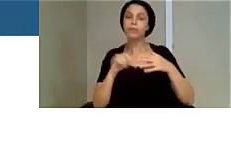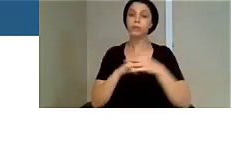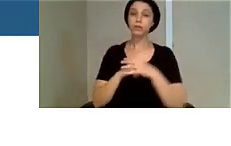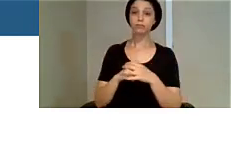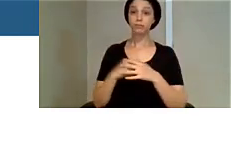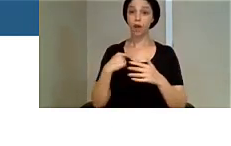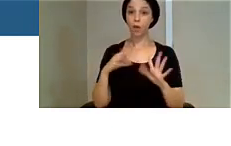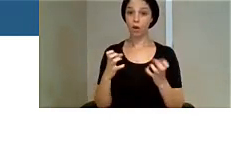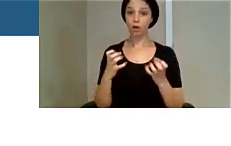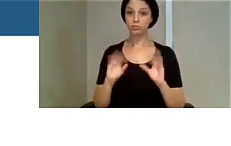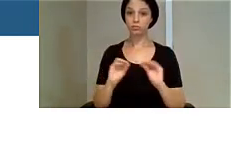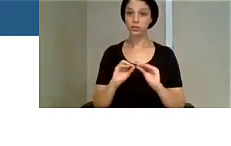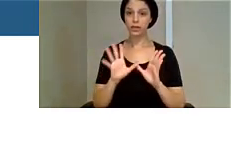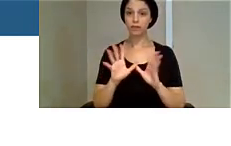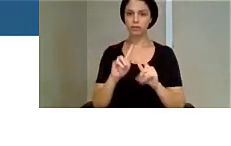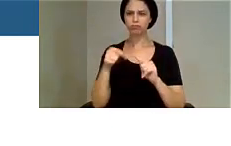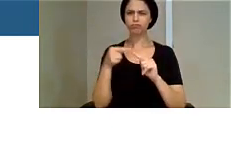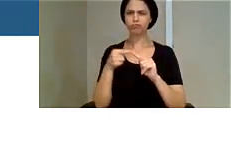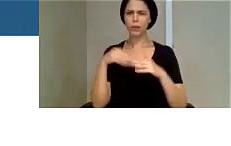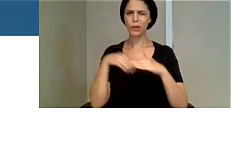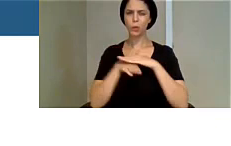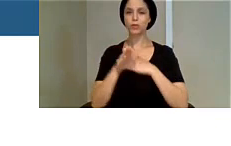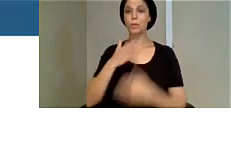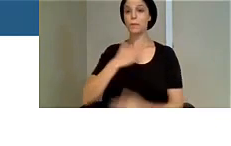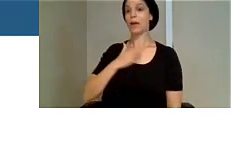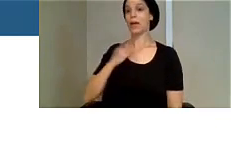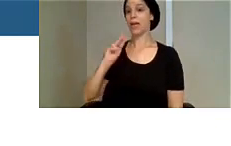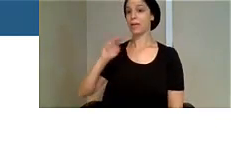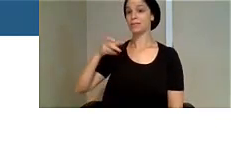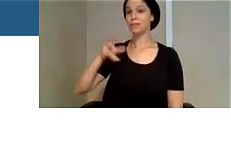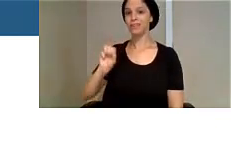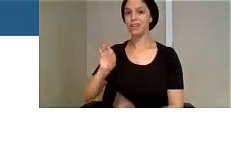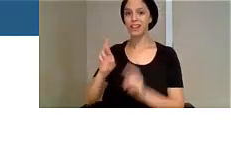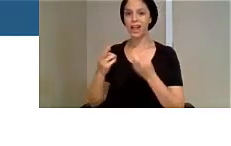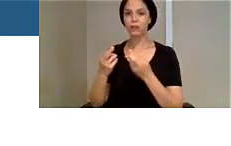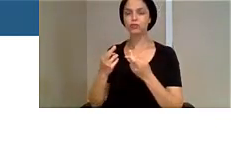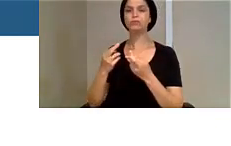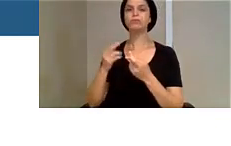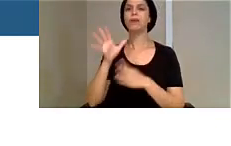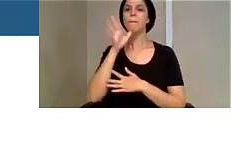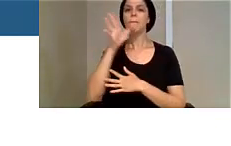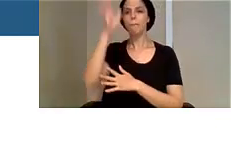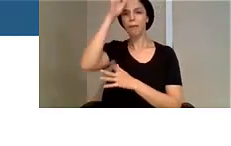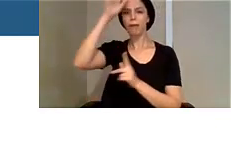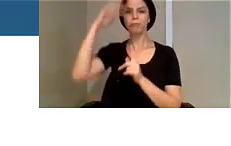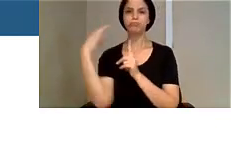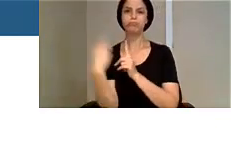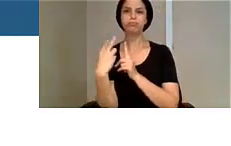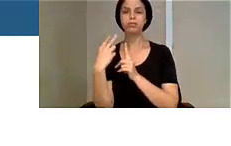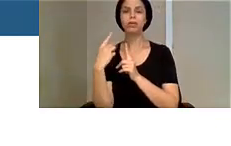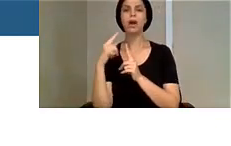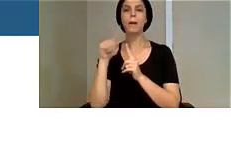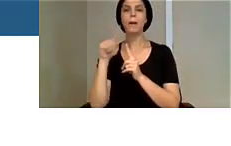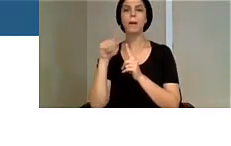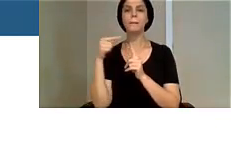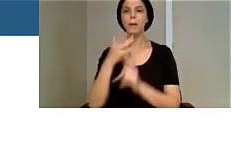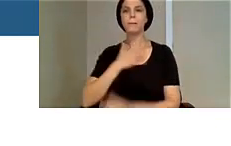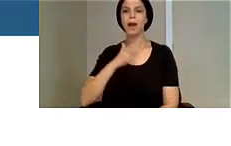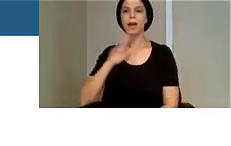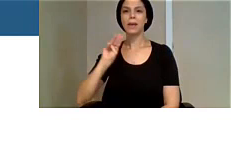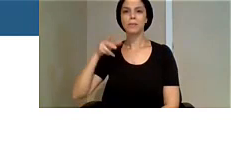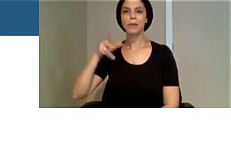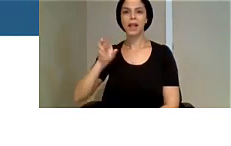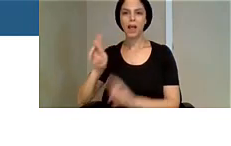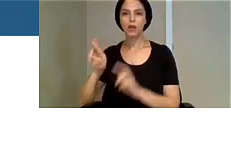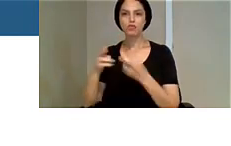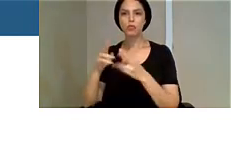in myMCPS Classroom, from a parent perspective, your point of entry into myMCPS Classroom is going